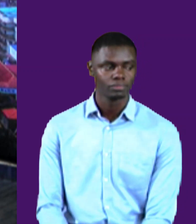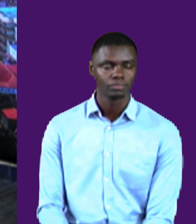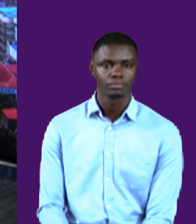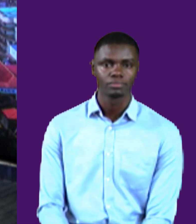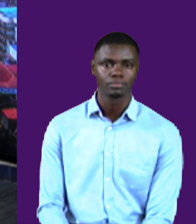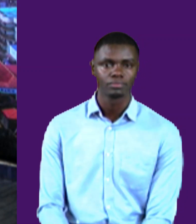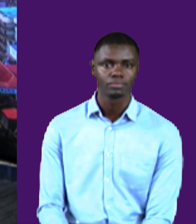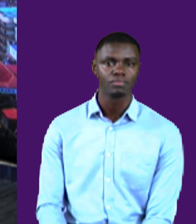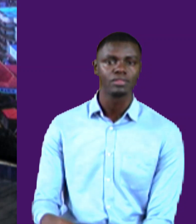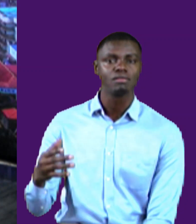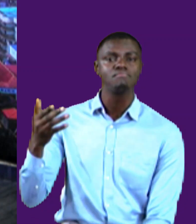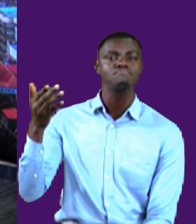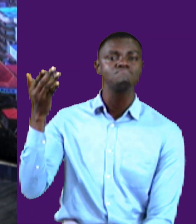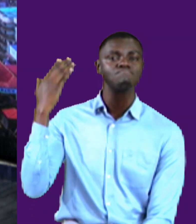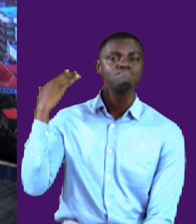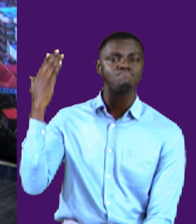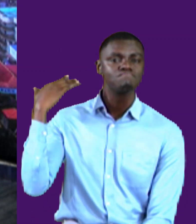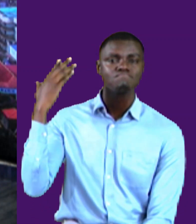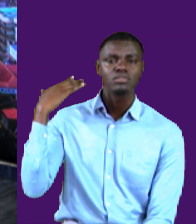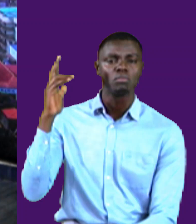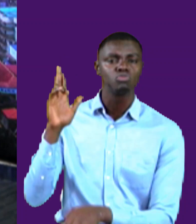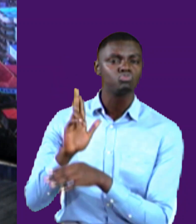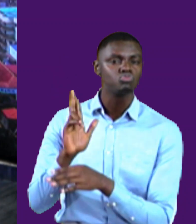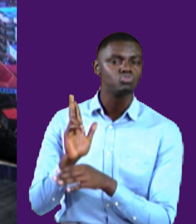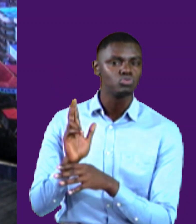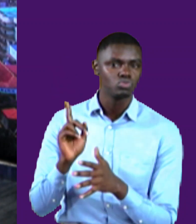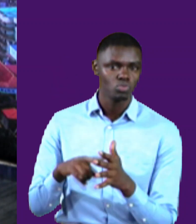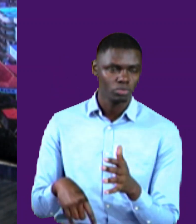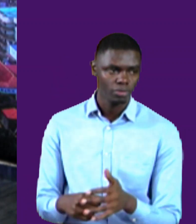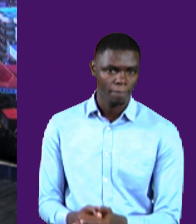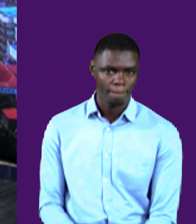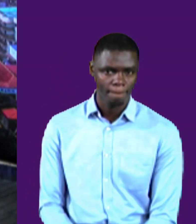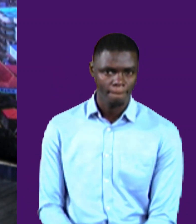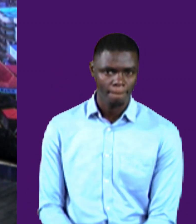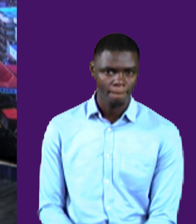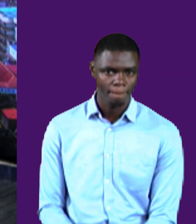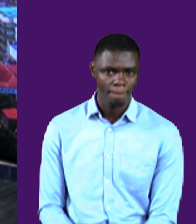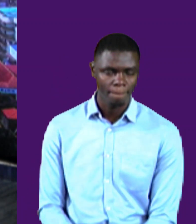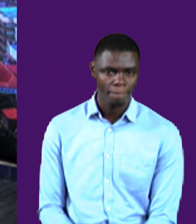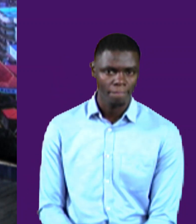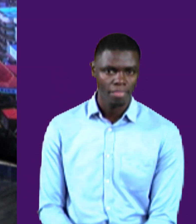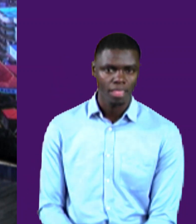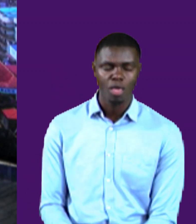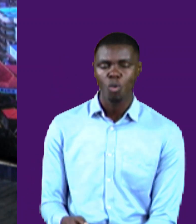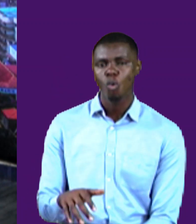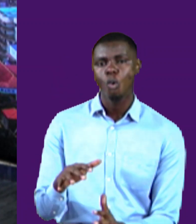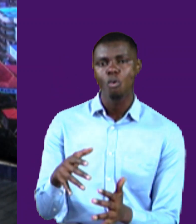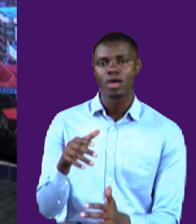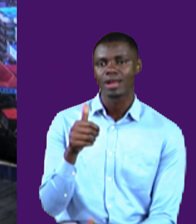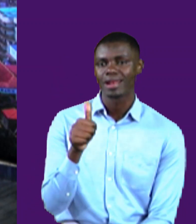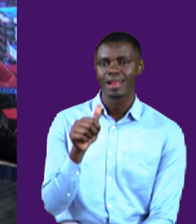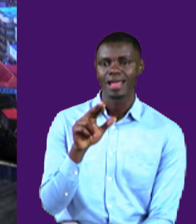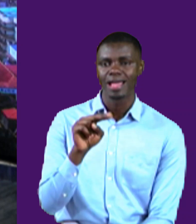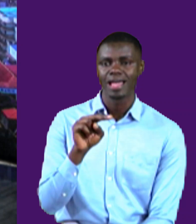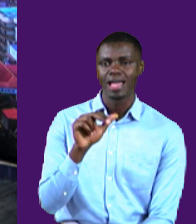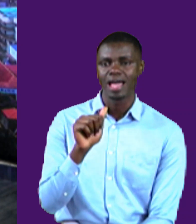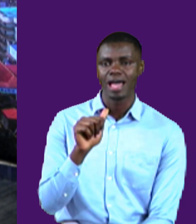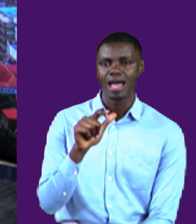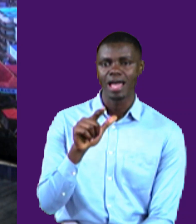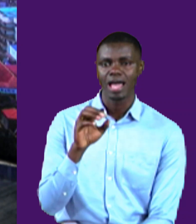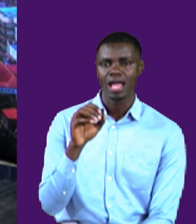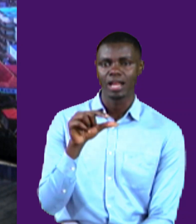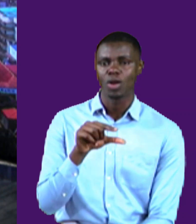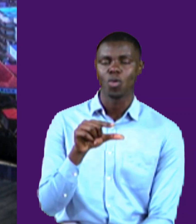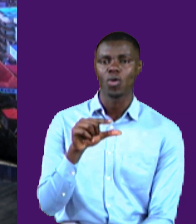olden days, or rather what we can call the analog electronic